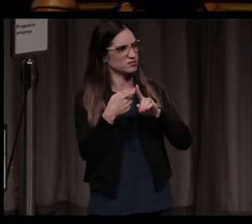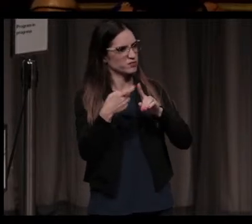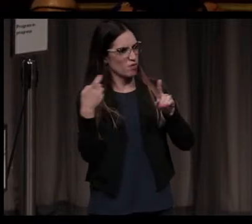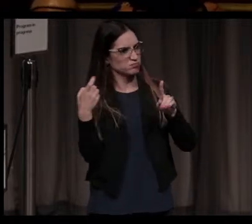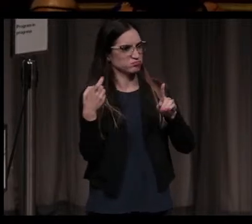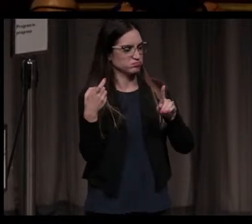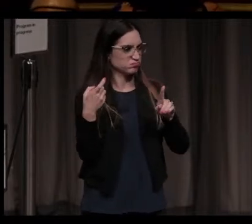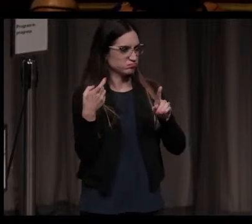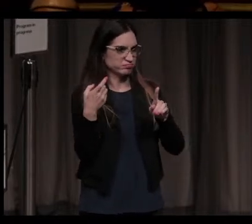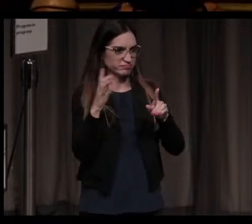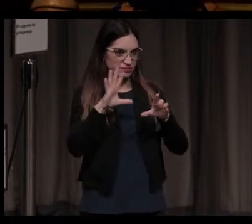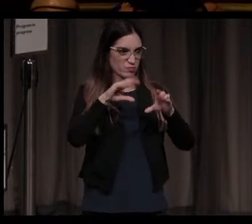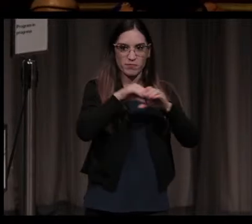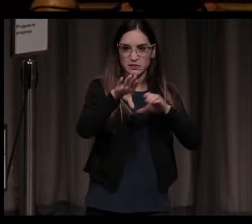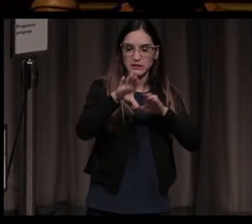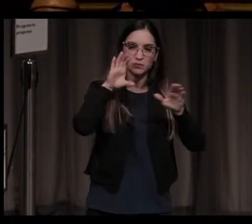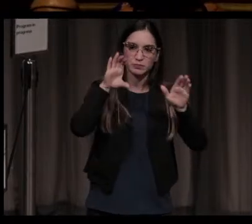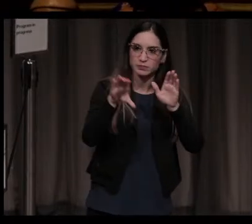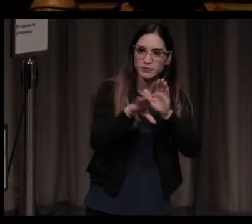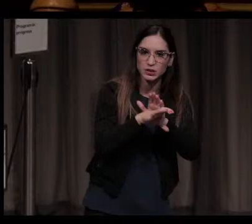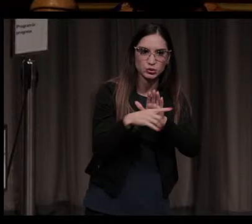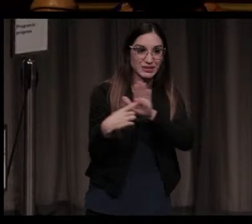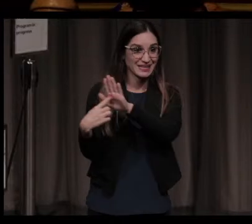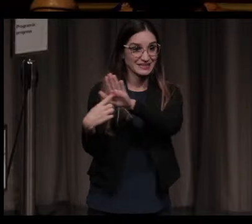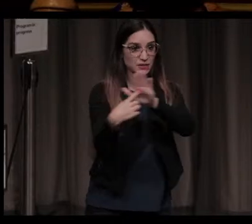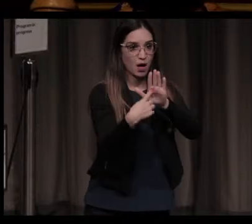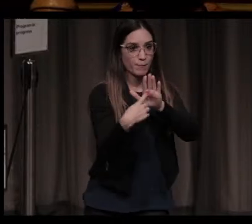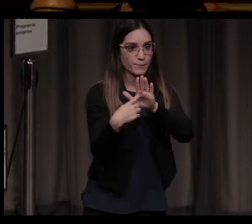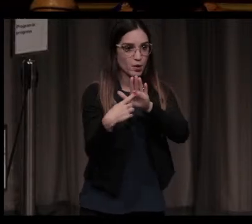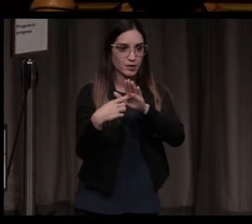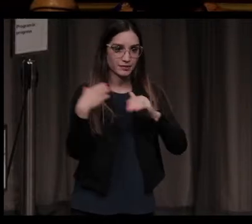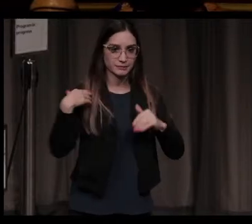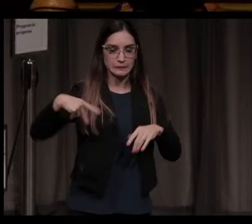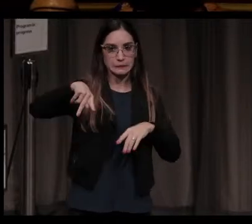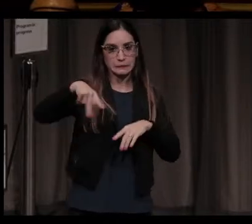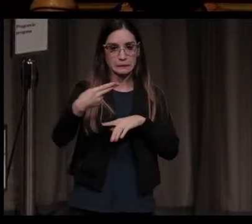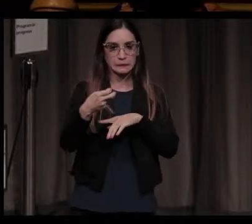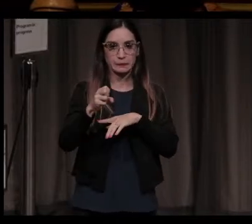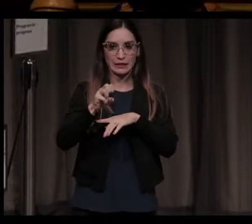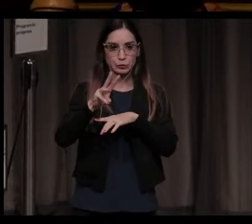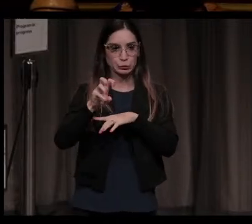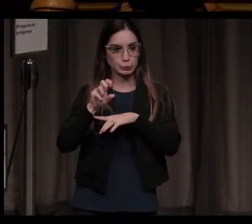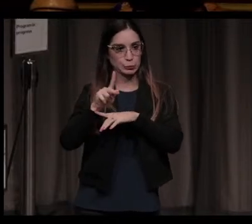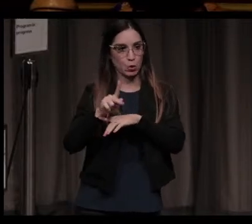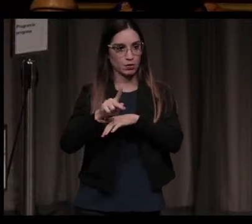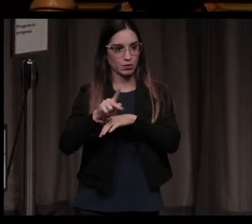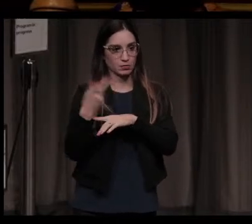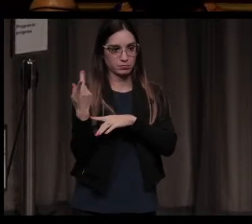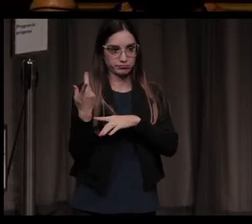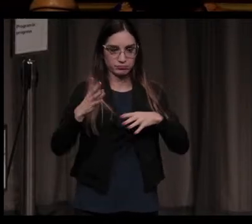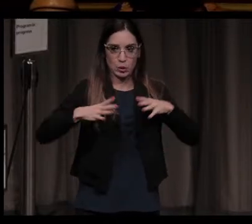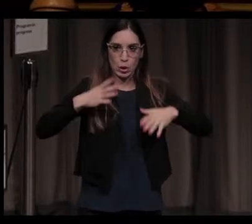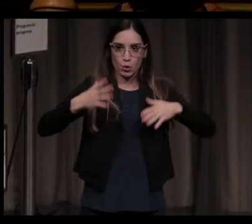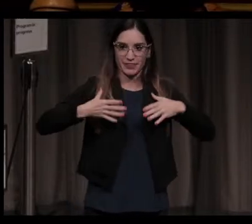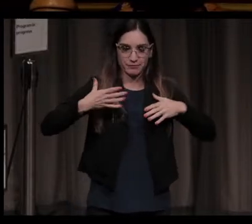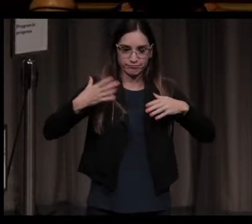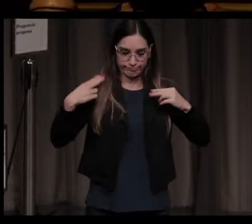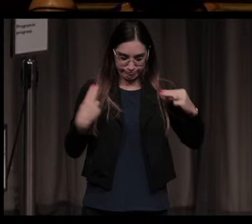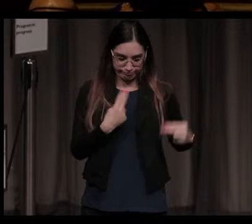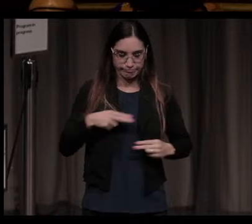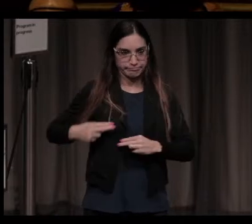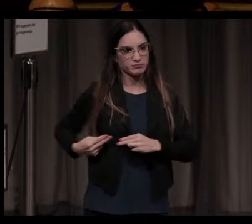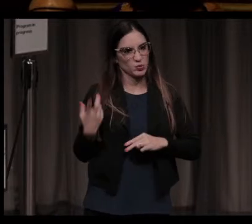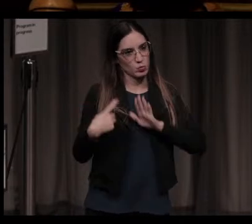and examples of patchwork and indigenous contemporary art that we have gathered for you to see. And we'll be referencing them here and